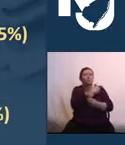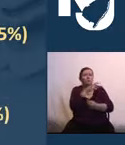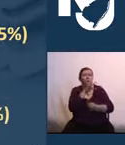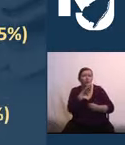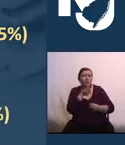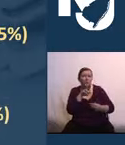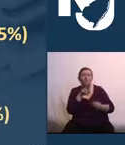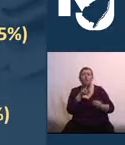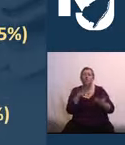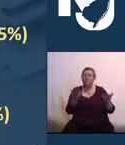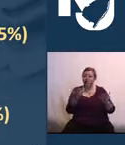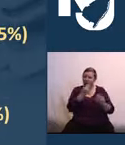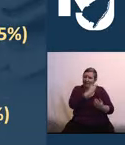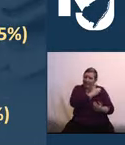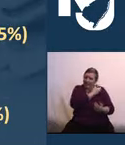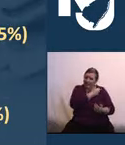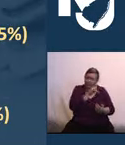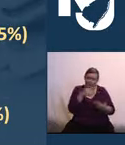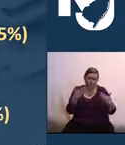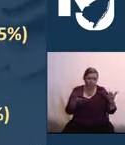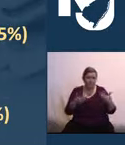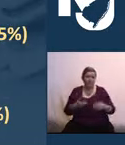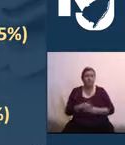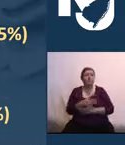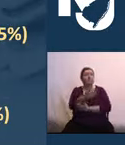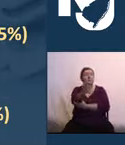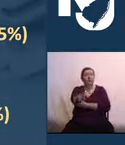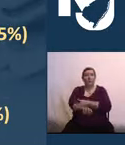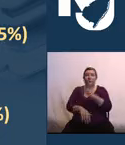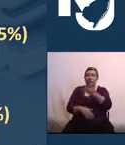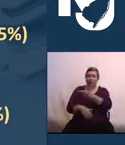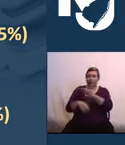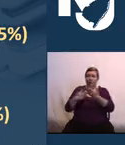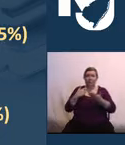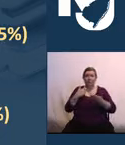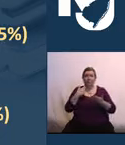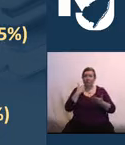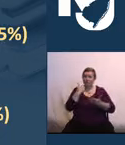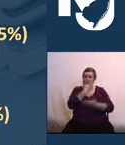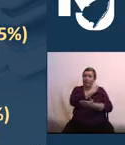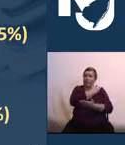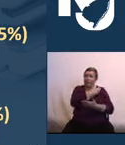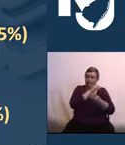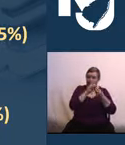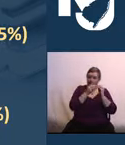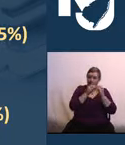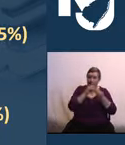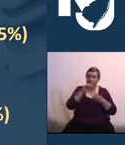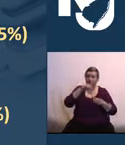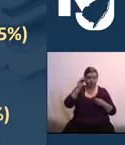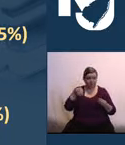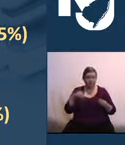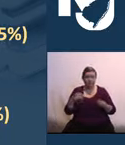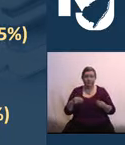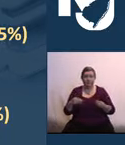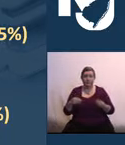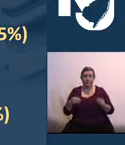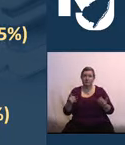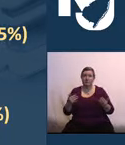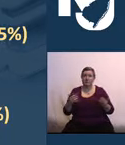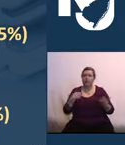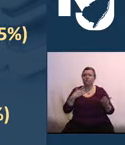here are today's latest vaccination numbers. And along with these, we're happy to announce that 2 new